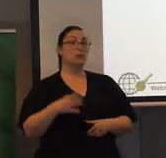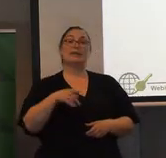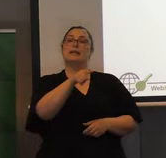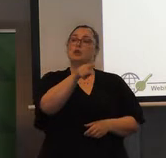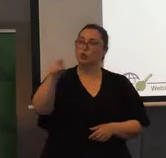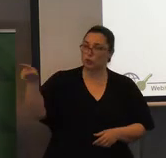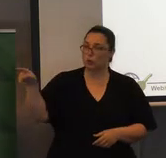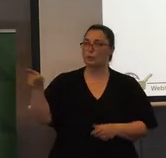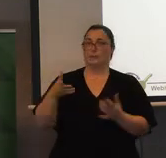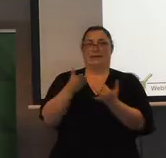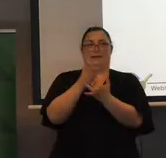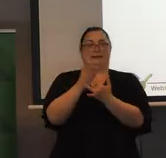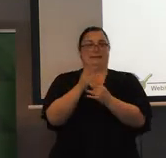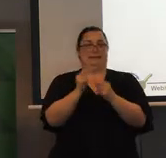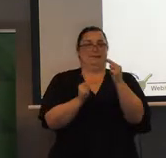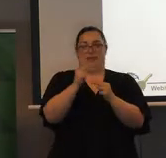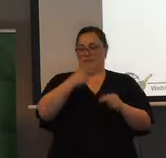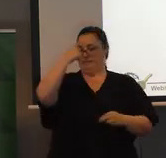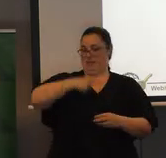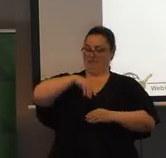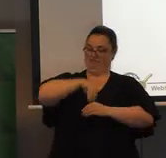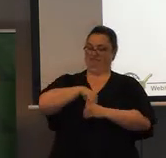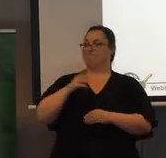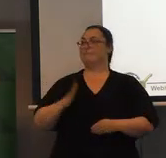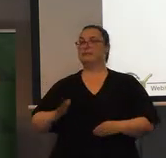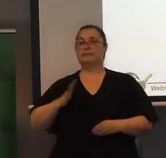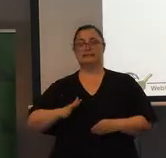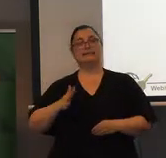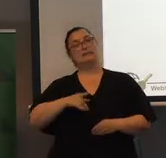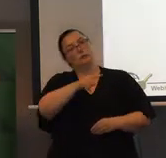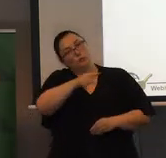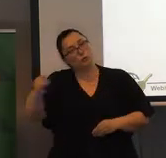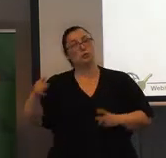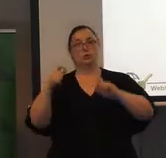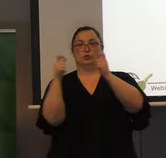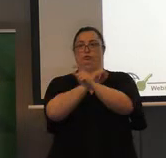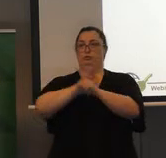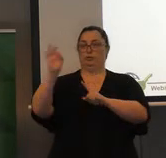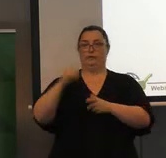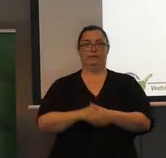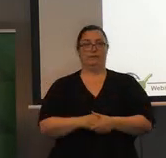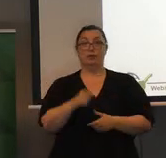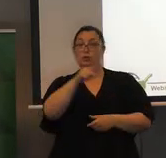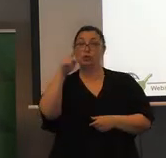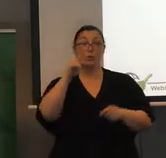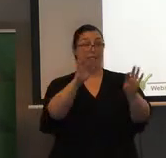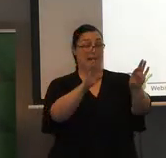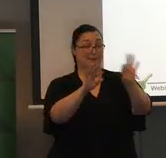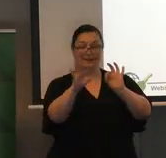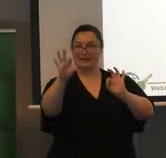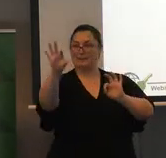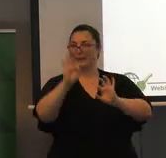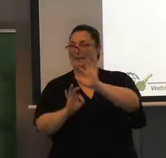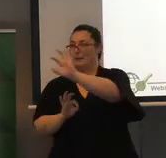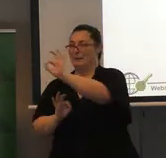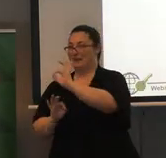We need you to be an accessible developer. We need you to make a difference. You will get selected for assignments